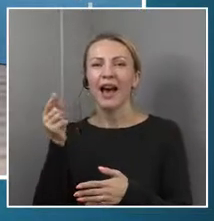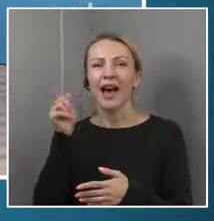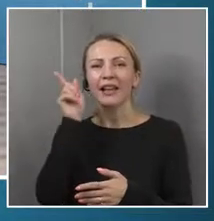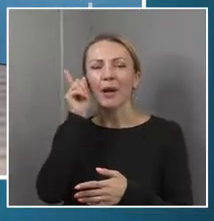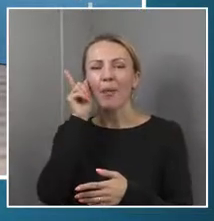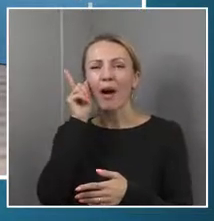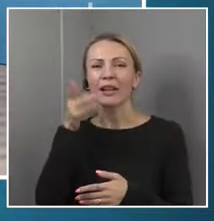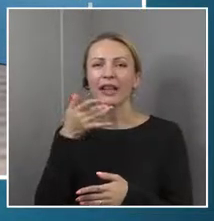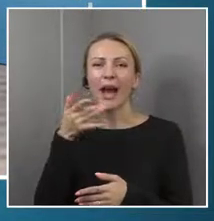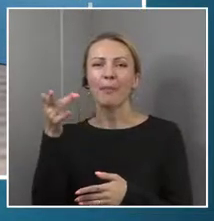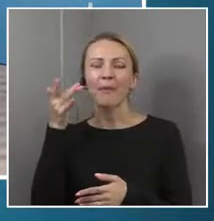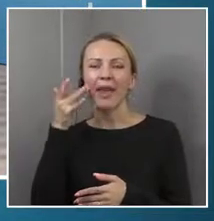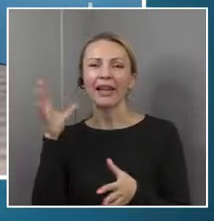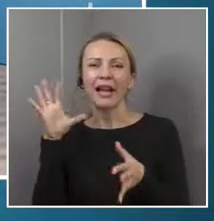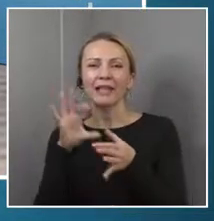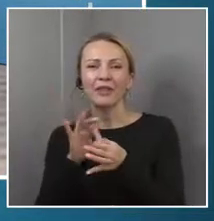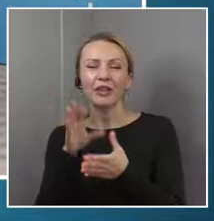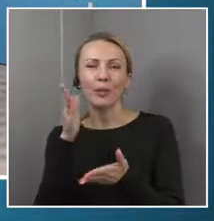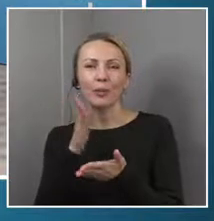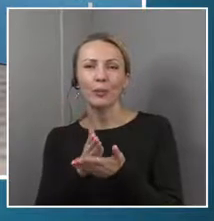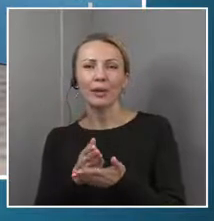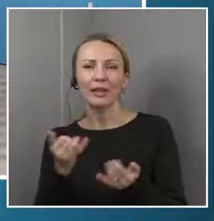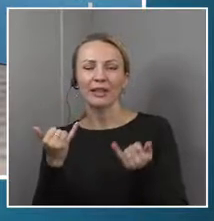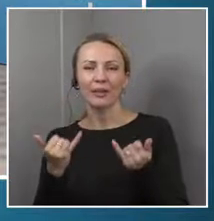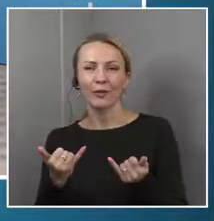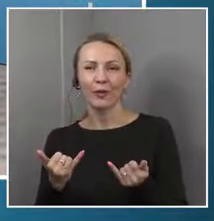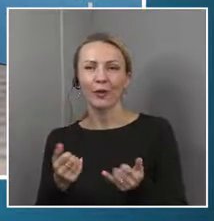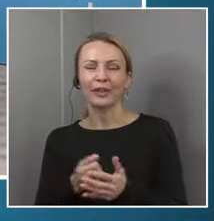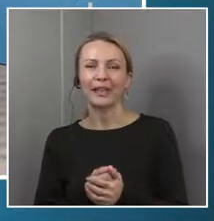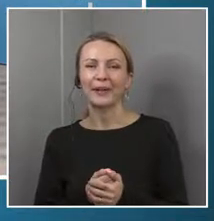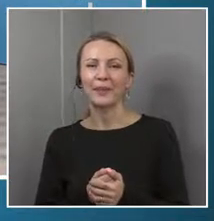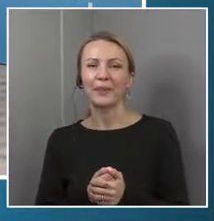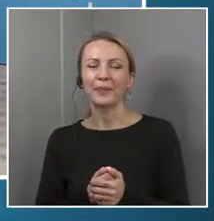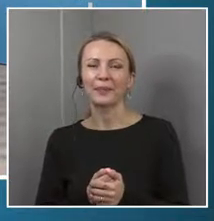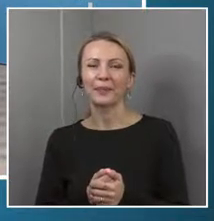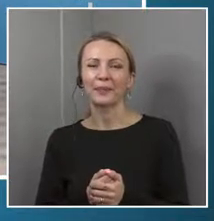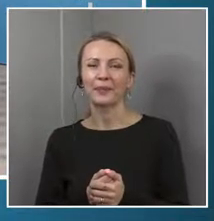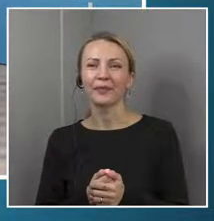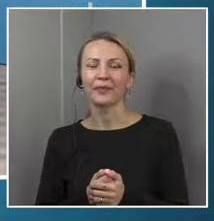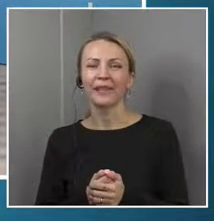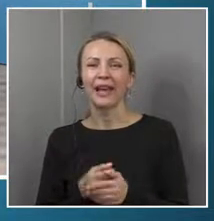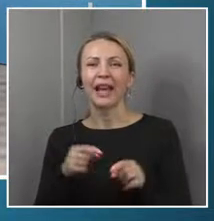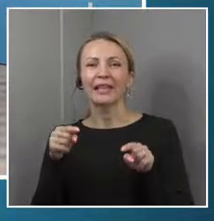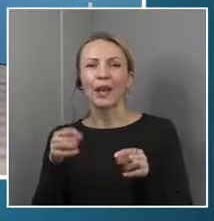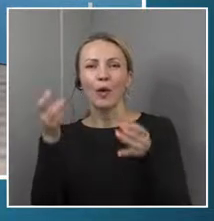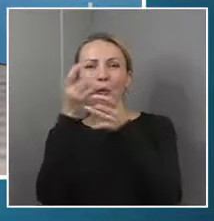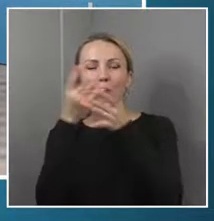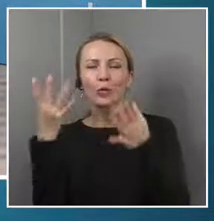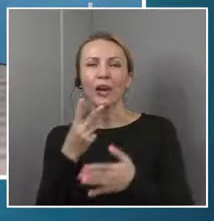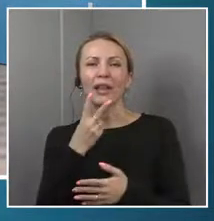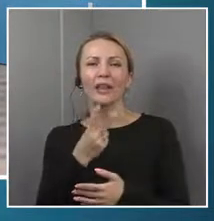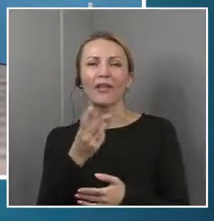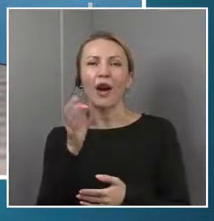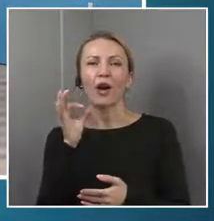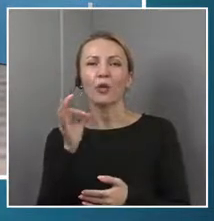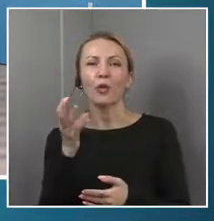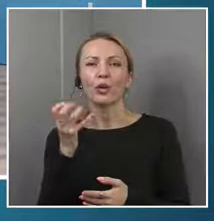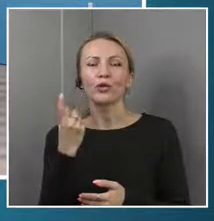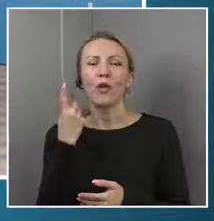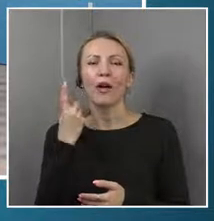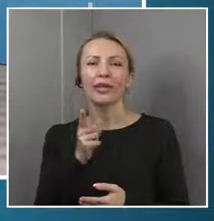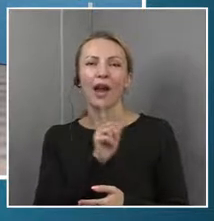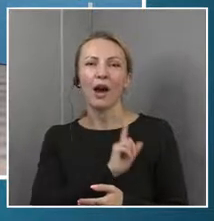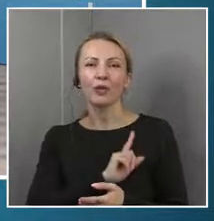interesting discussion. Russia, Germany, the United States joining us live as part of